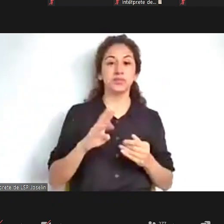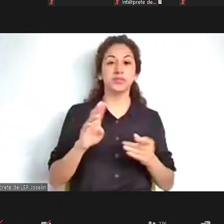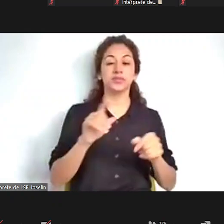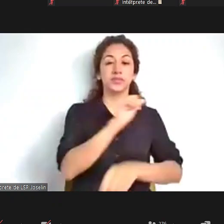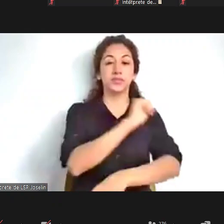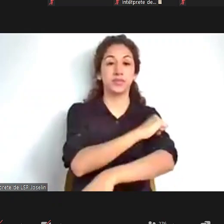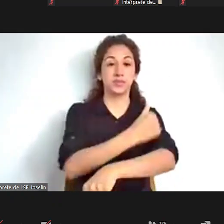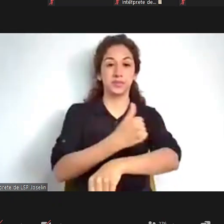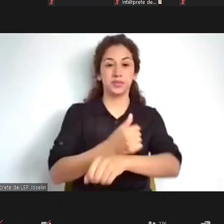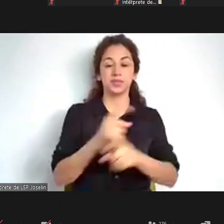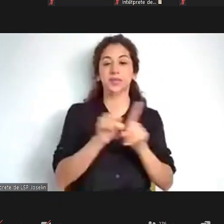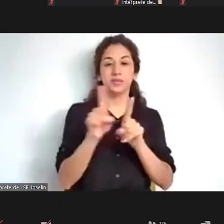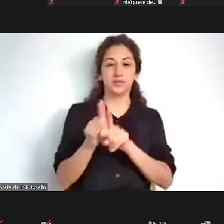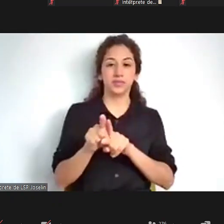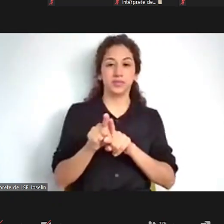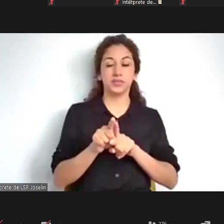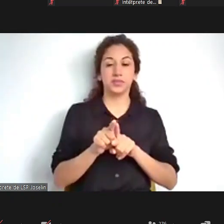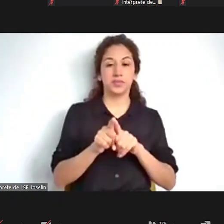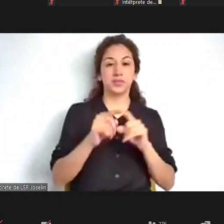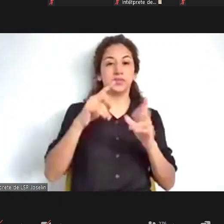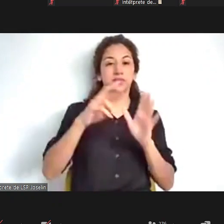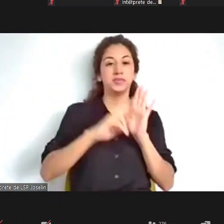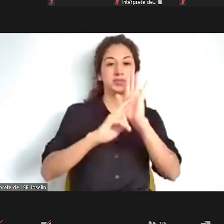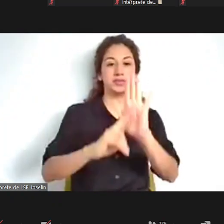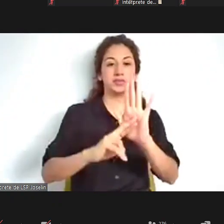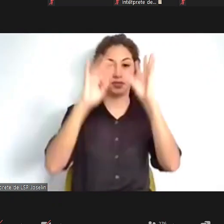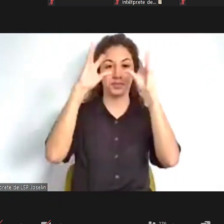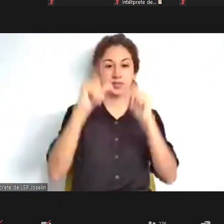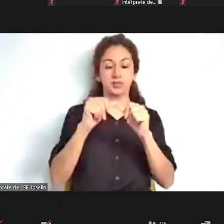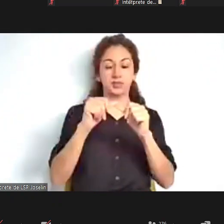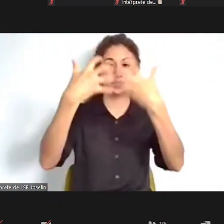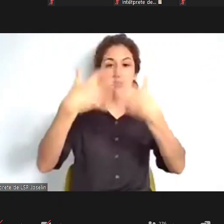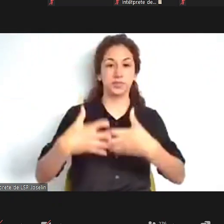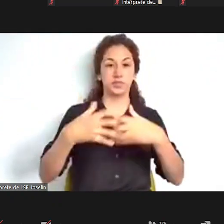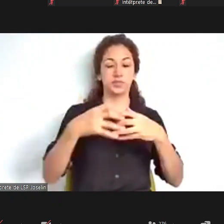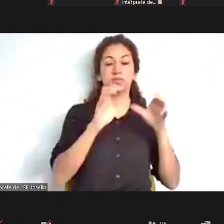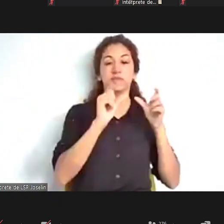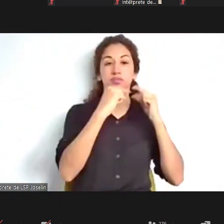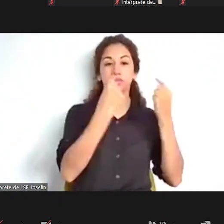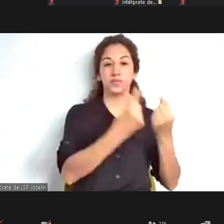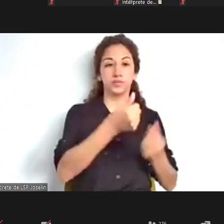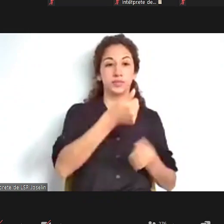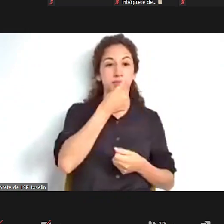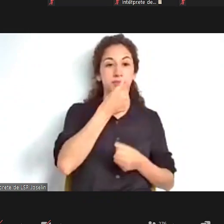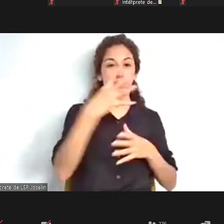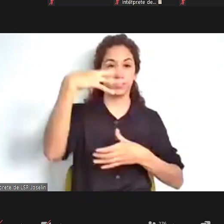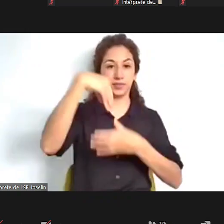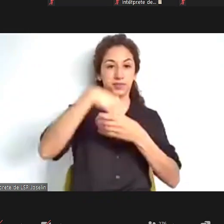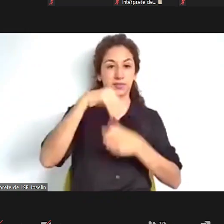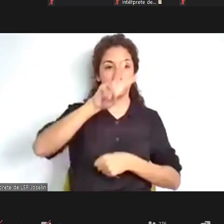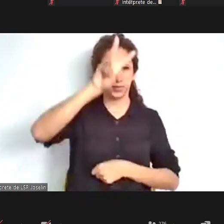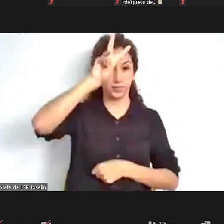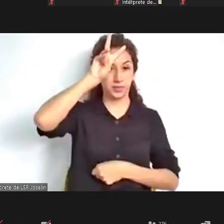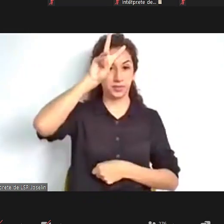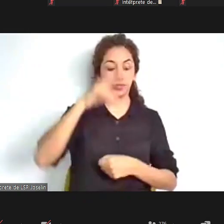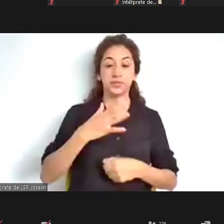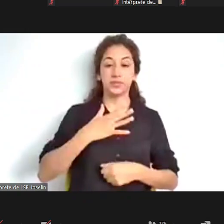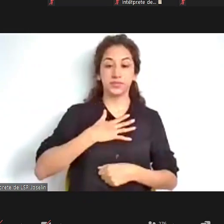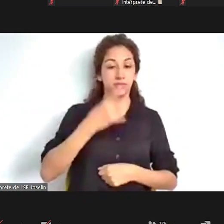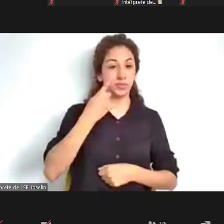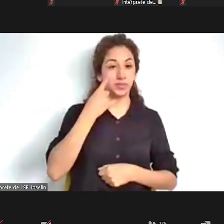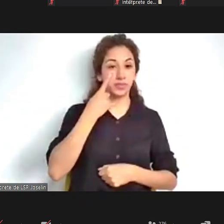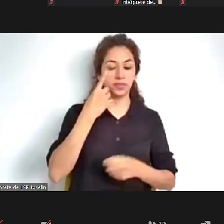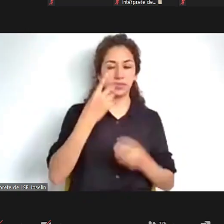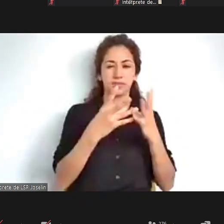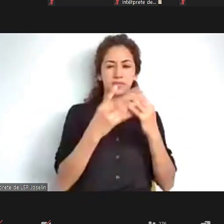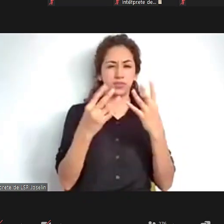of academia and of course representative for the entrepreneurial associations and private sector of the country